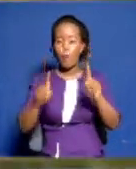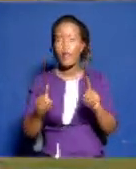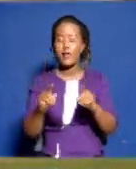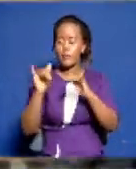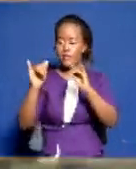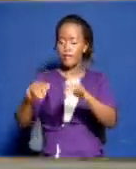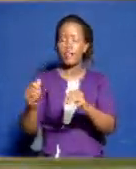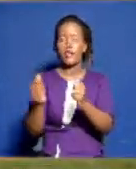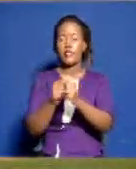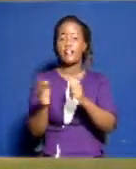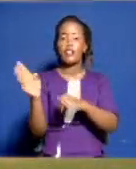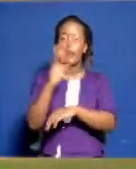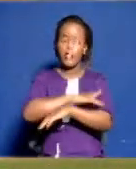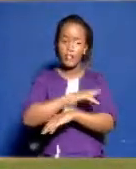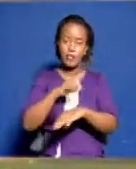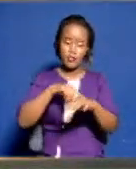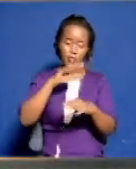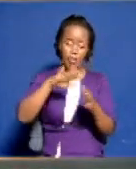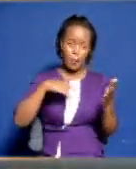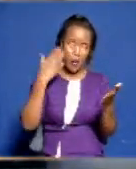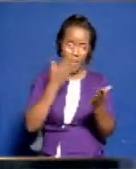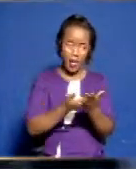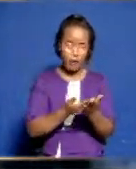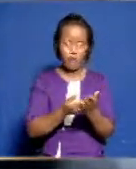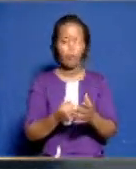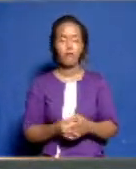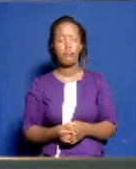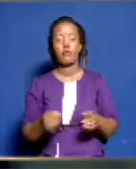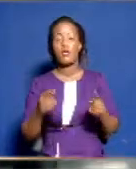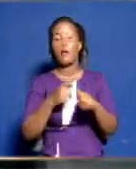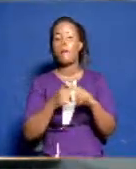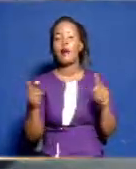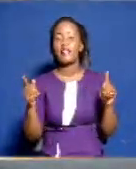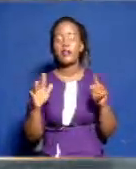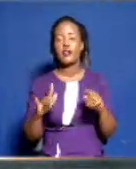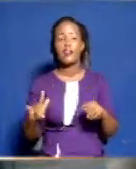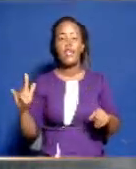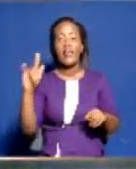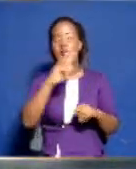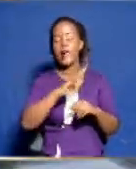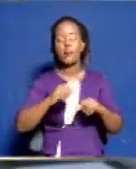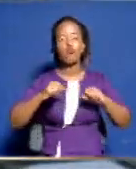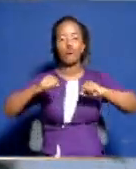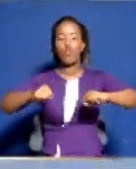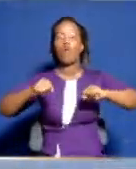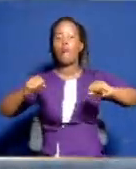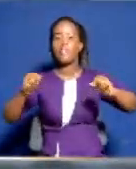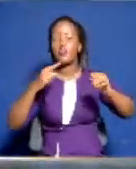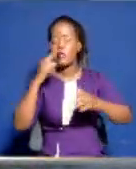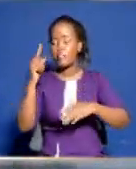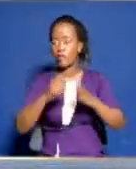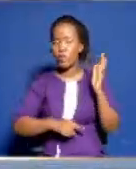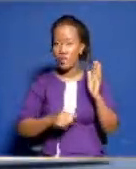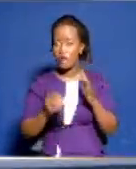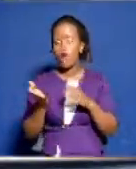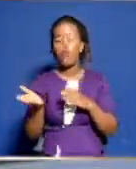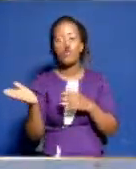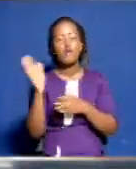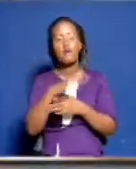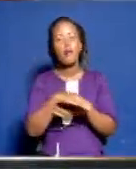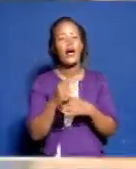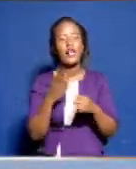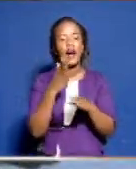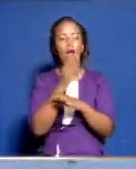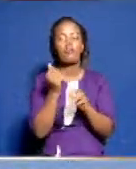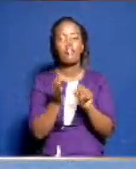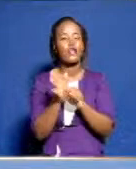arrival, as the country is on the amber list. However, airline bosses argued travel be allowed to resume travel due to the speed of the